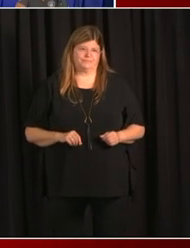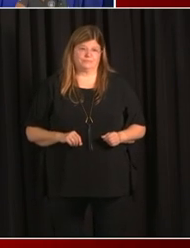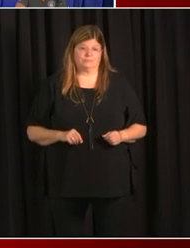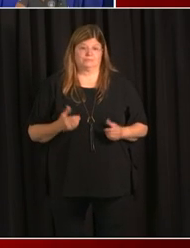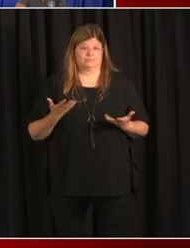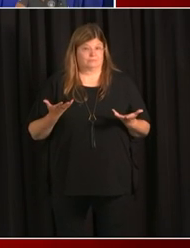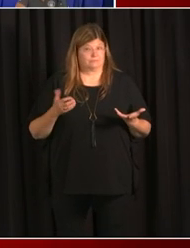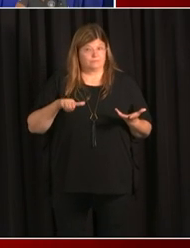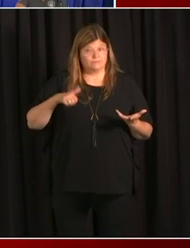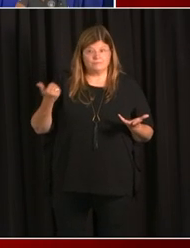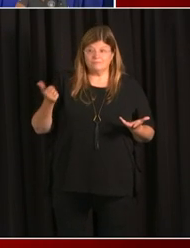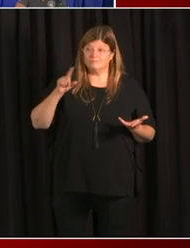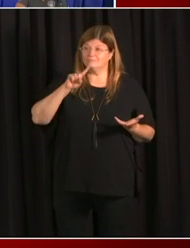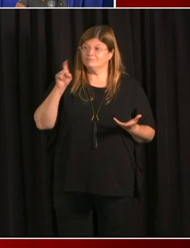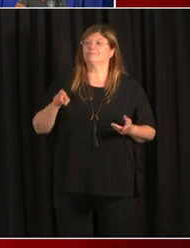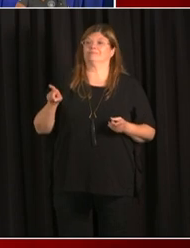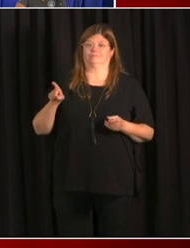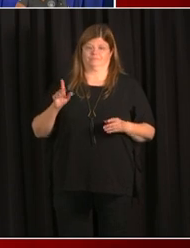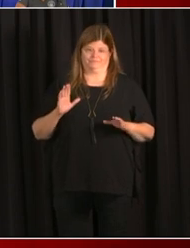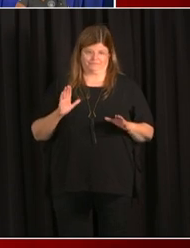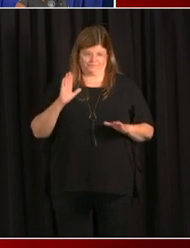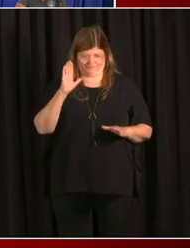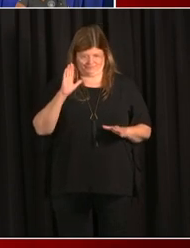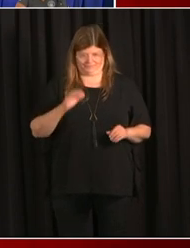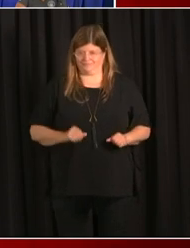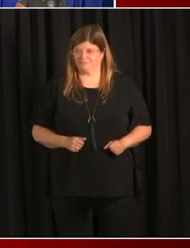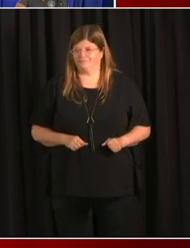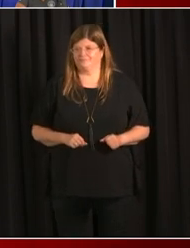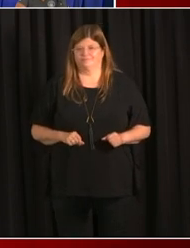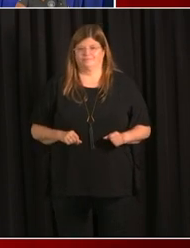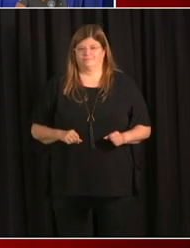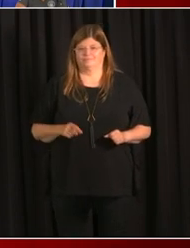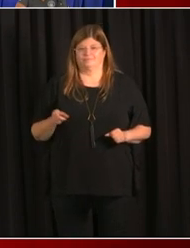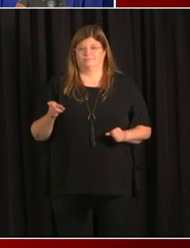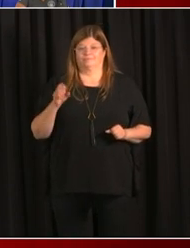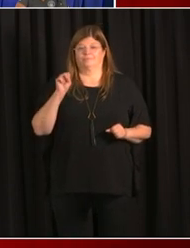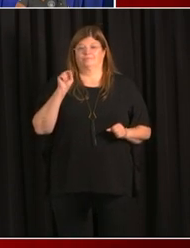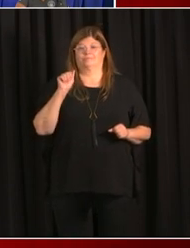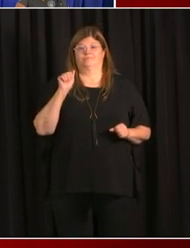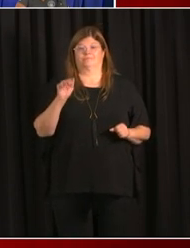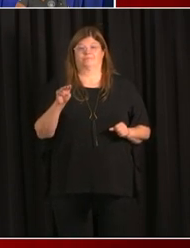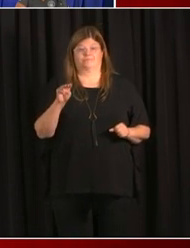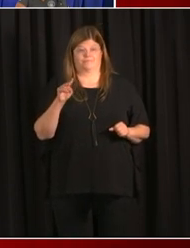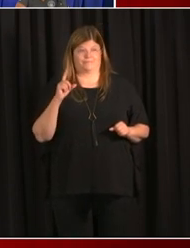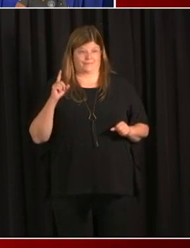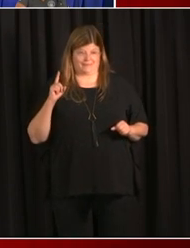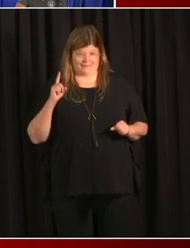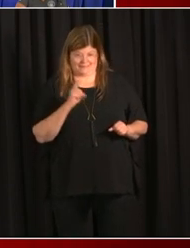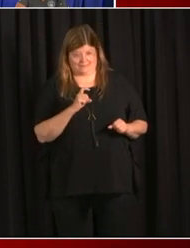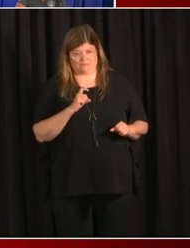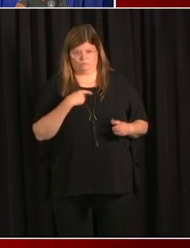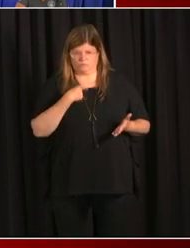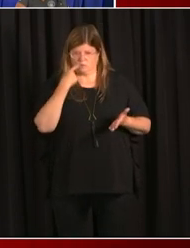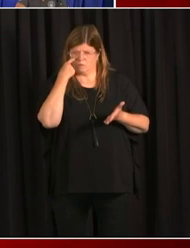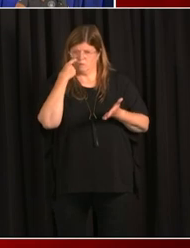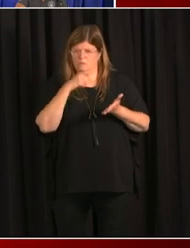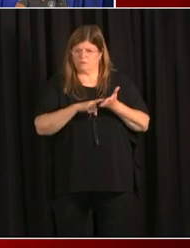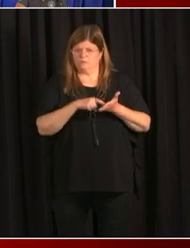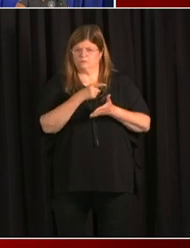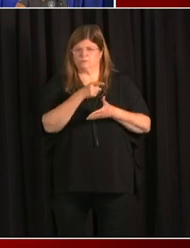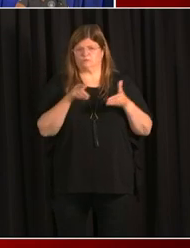Any other questions? At all? Yes. I noticed you introduced